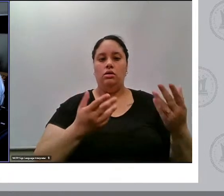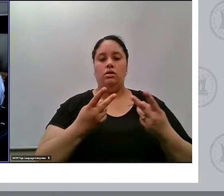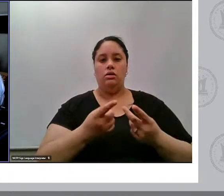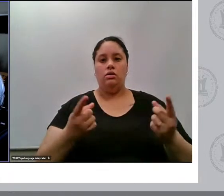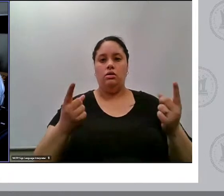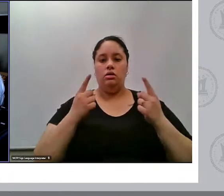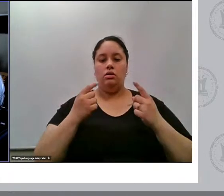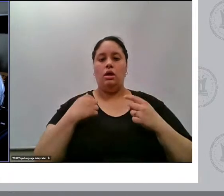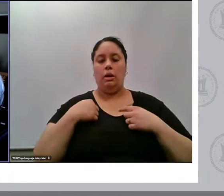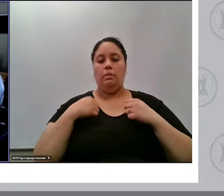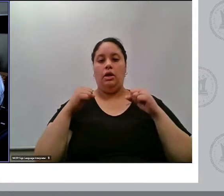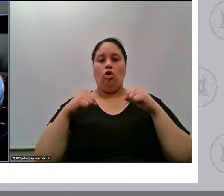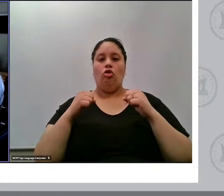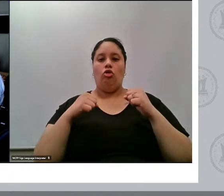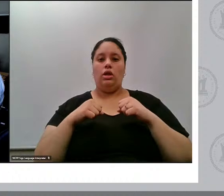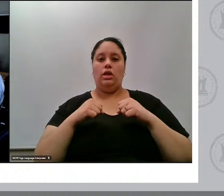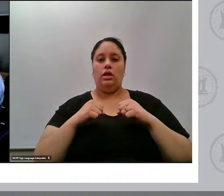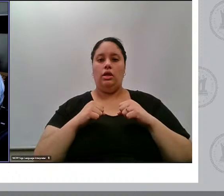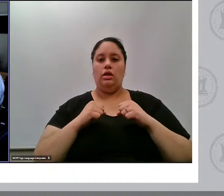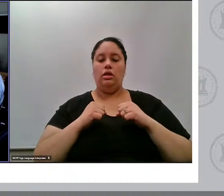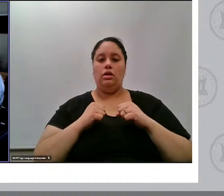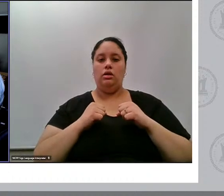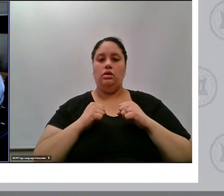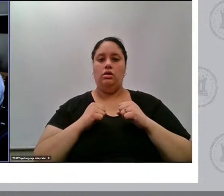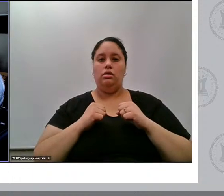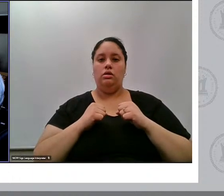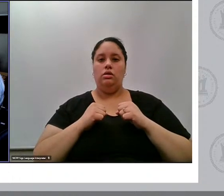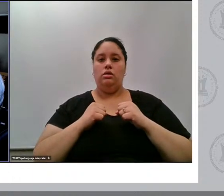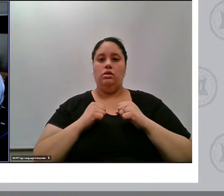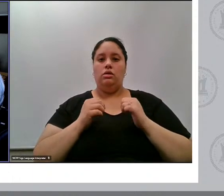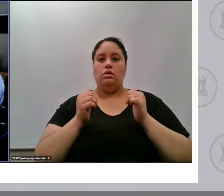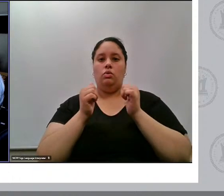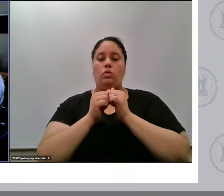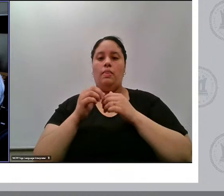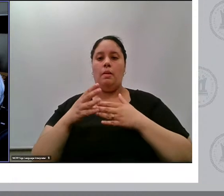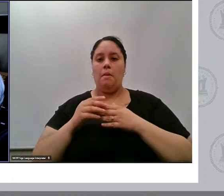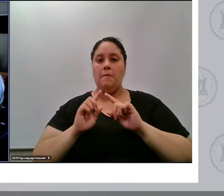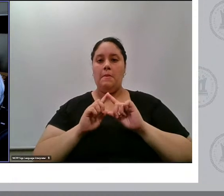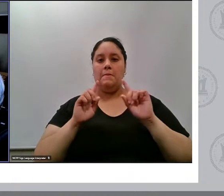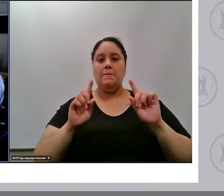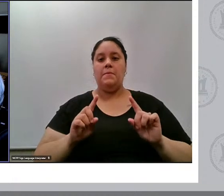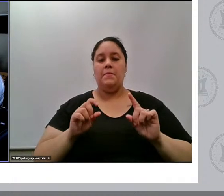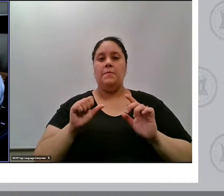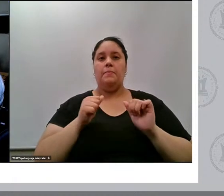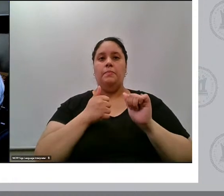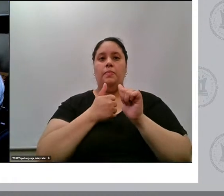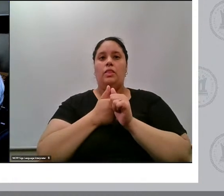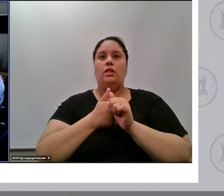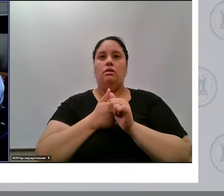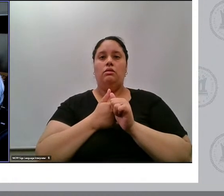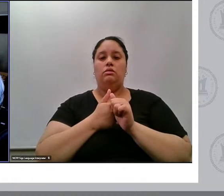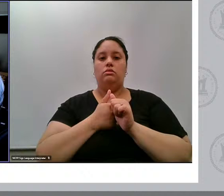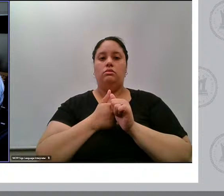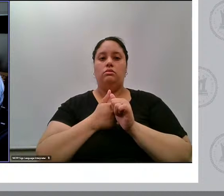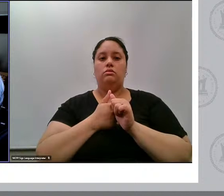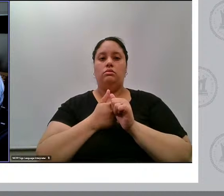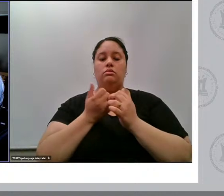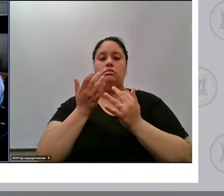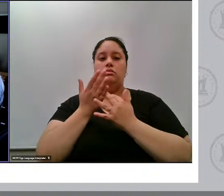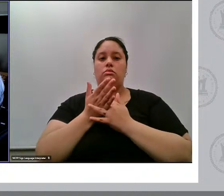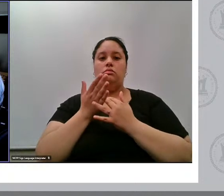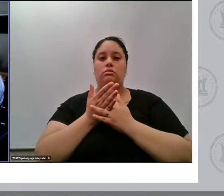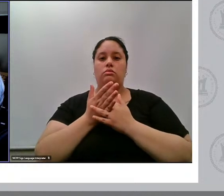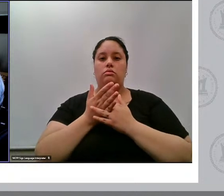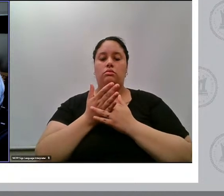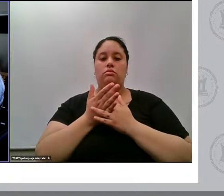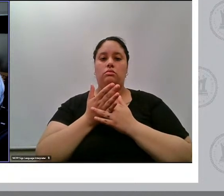I would agree with the member, but it's in terms of the Act. The Act says you must